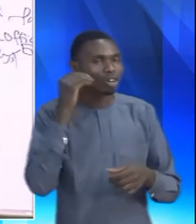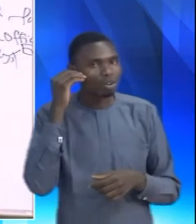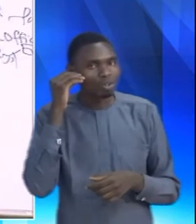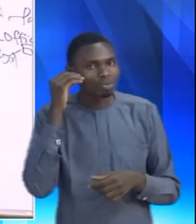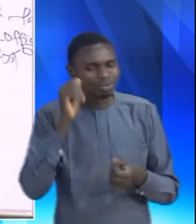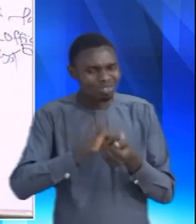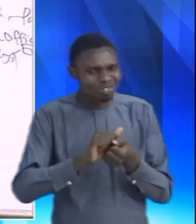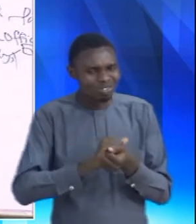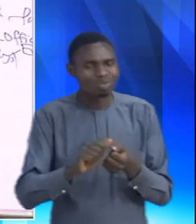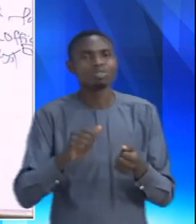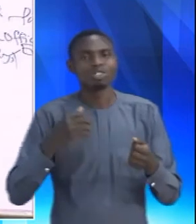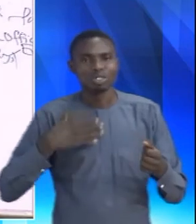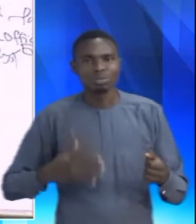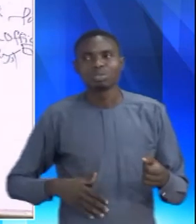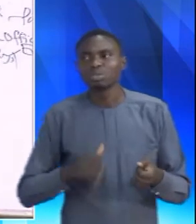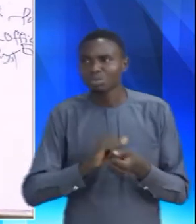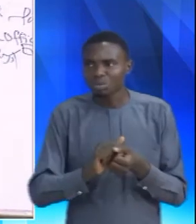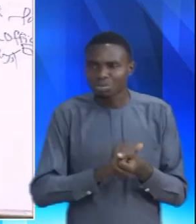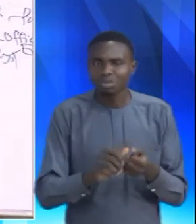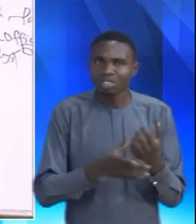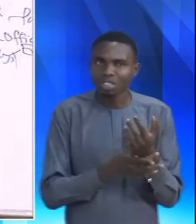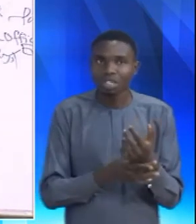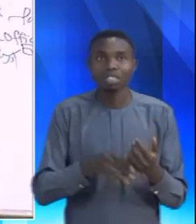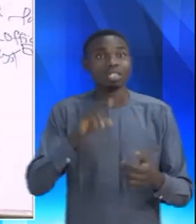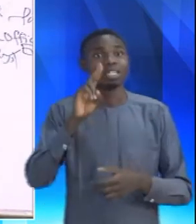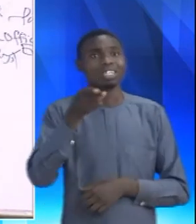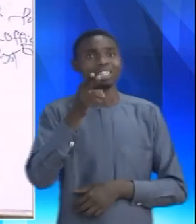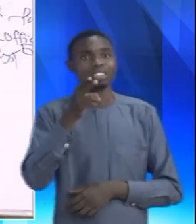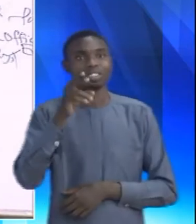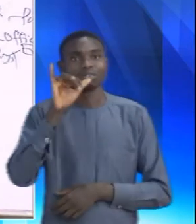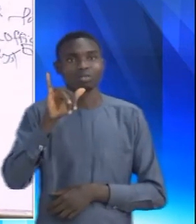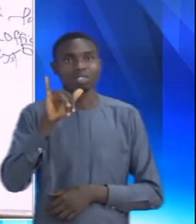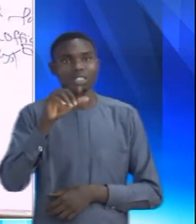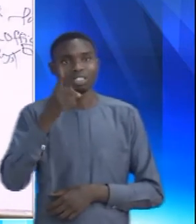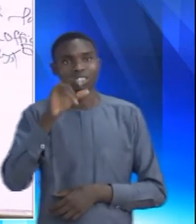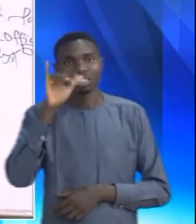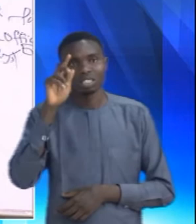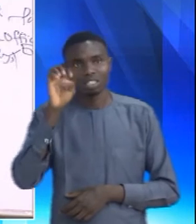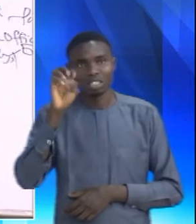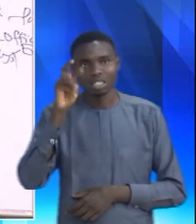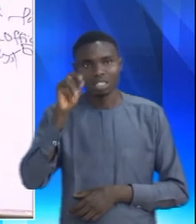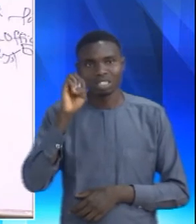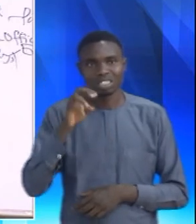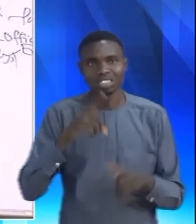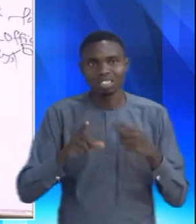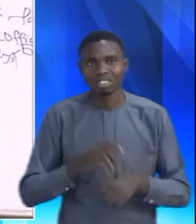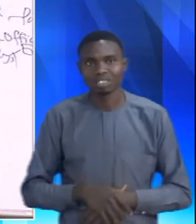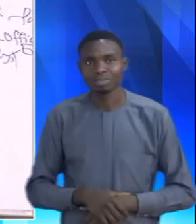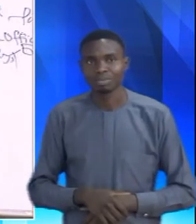due. Maintain personal hygiene and maintain social distancing.